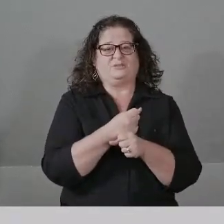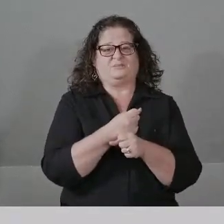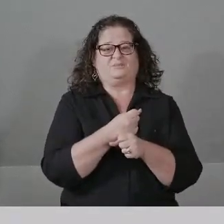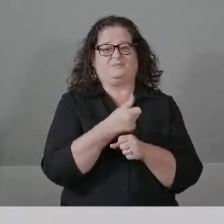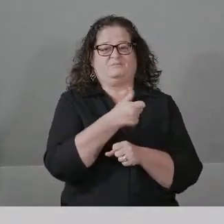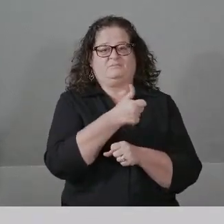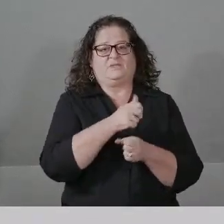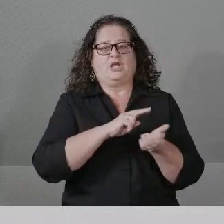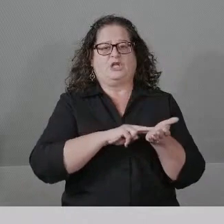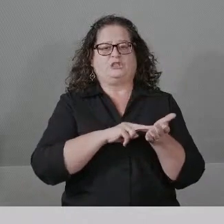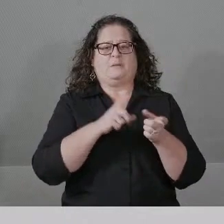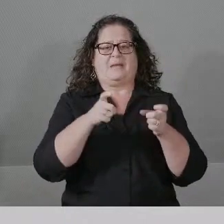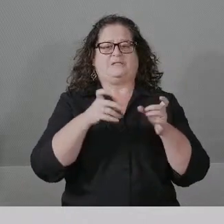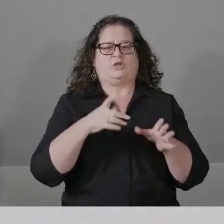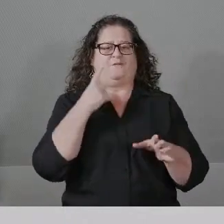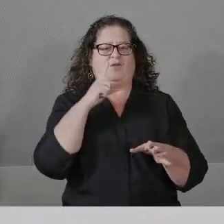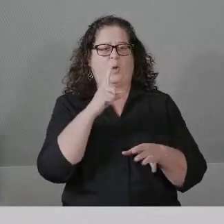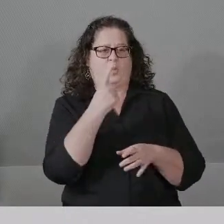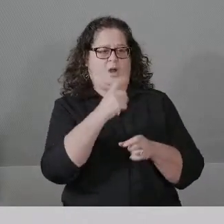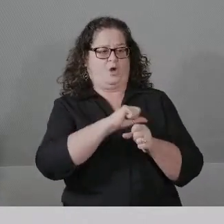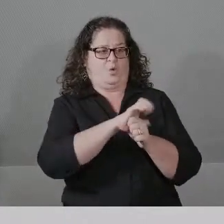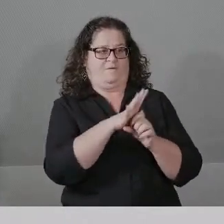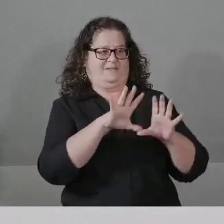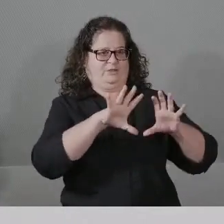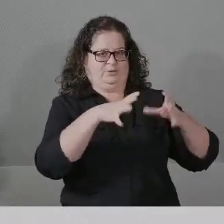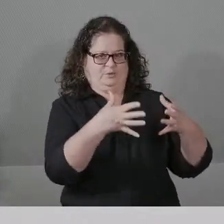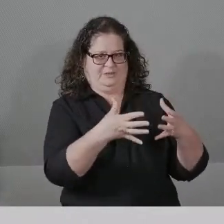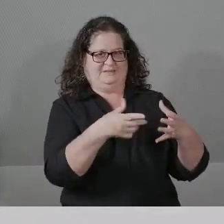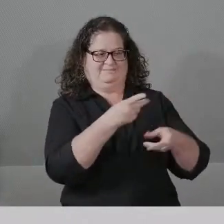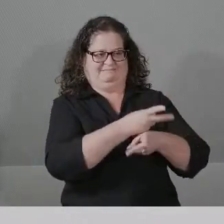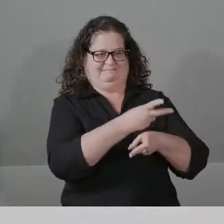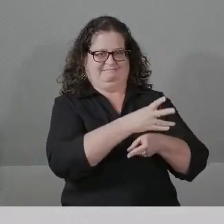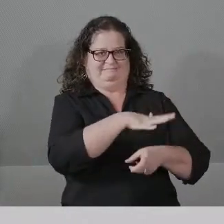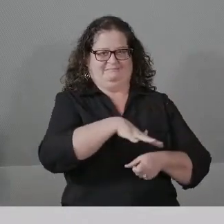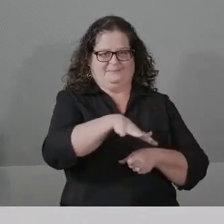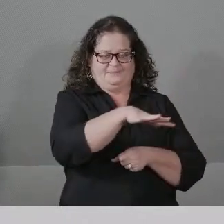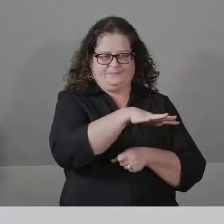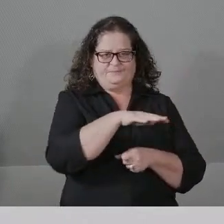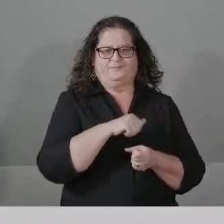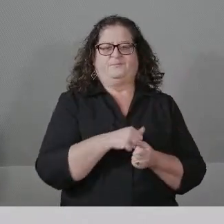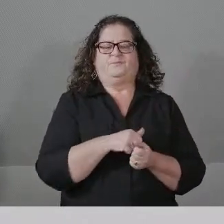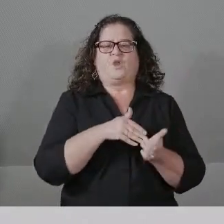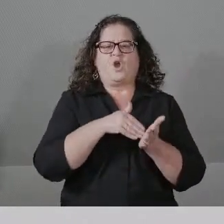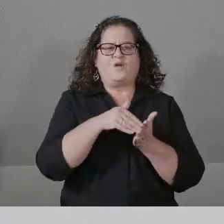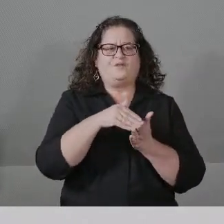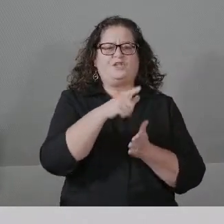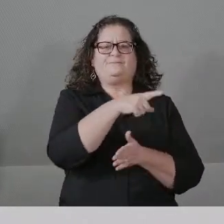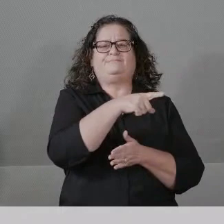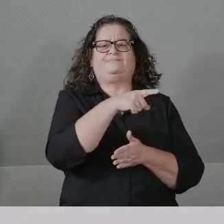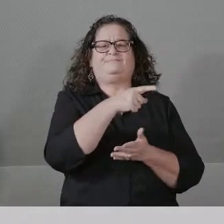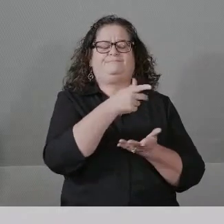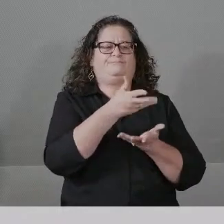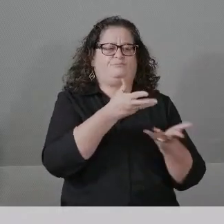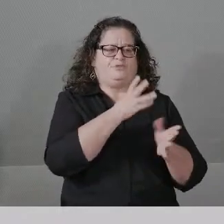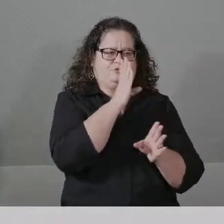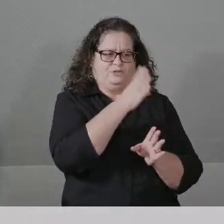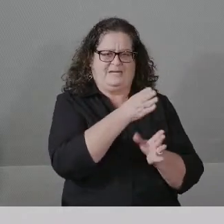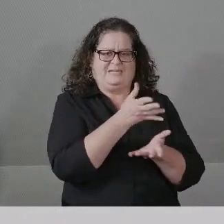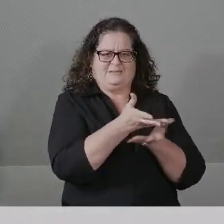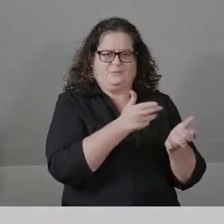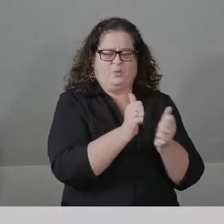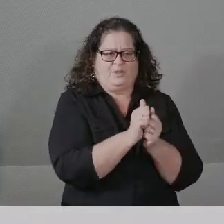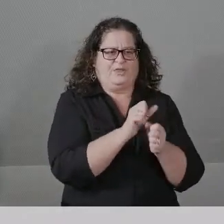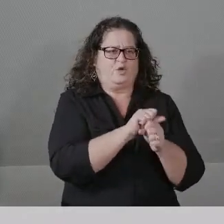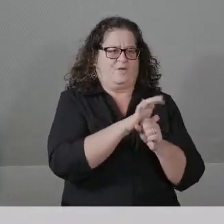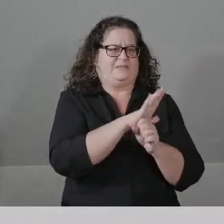of one of the COVID units. She frequently provides bedside care to COVID-19 patients. She earned her Bachelor of